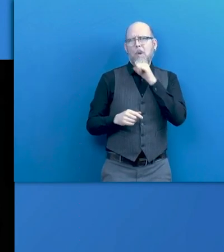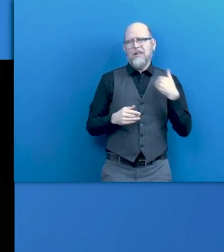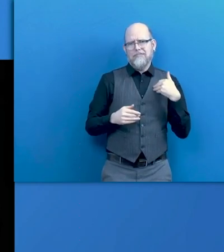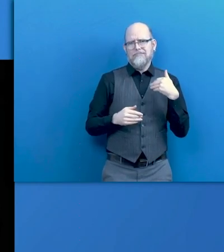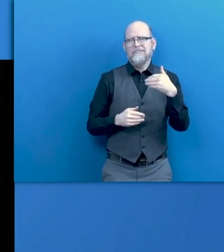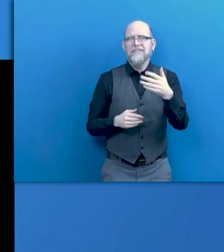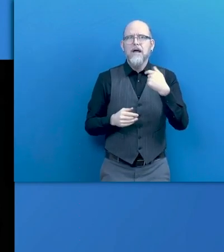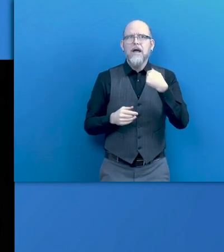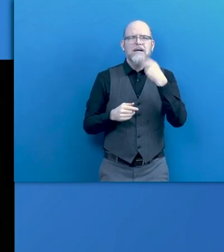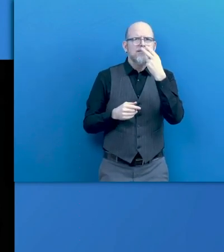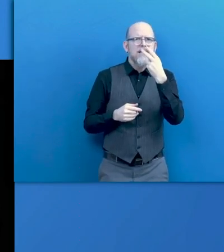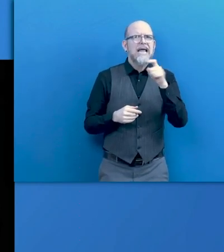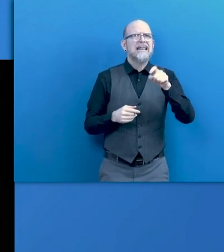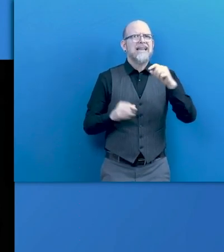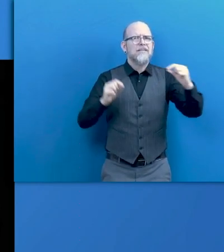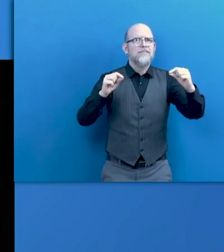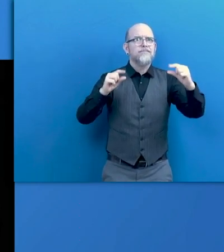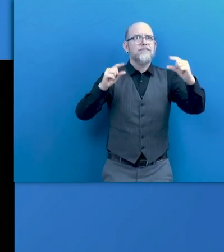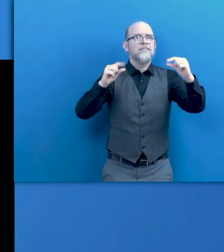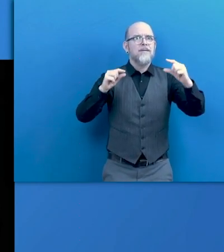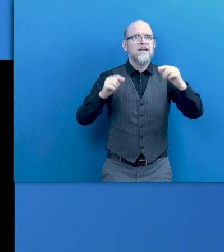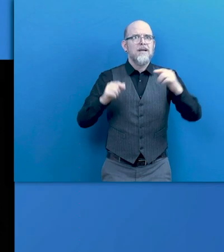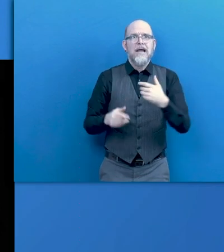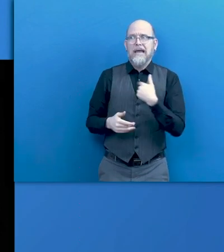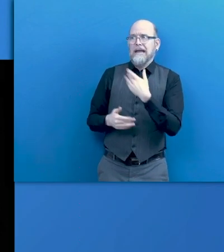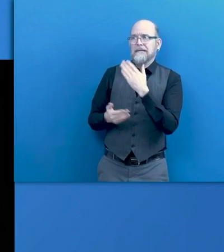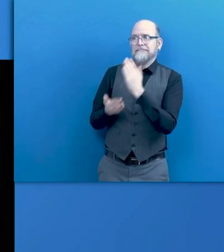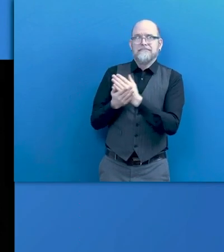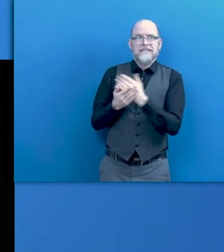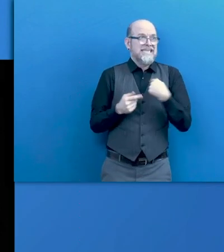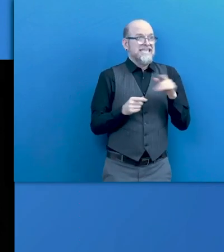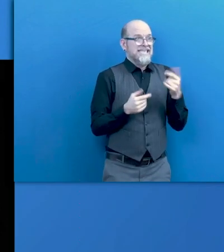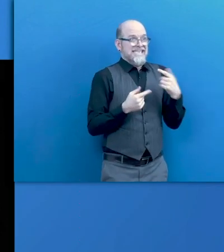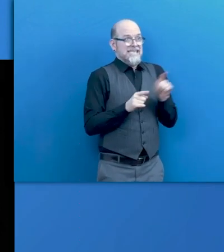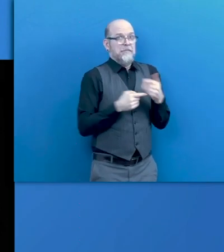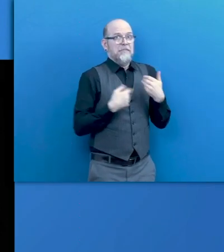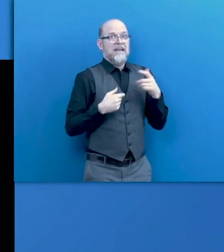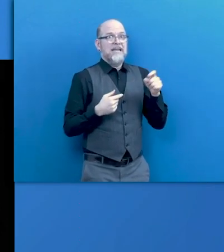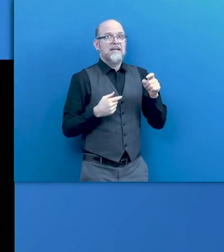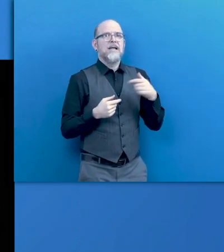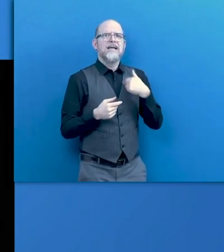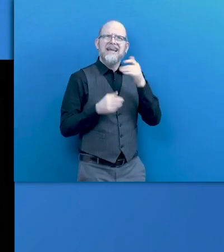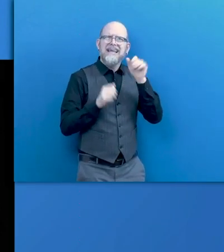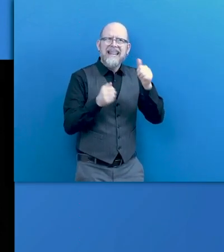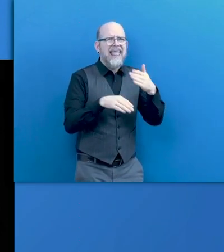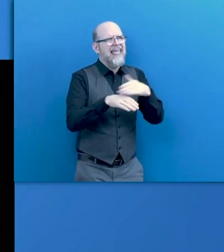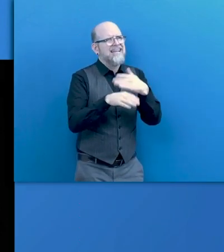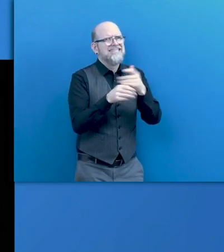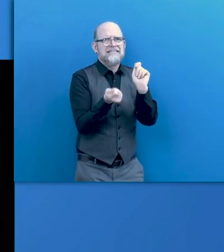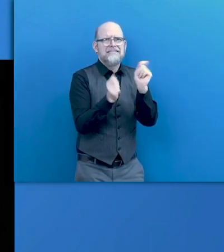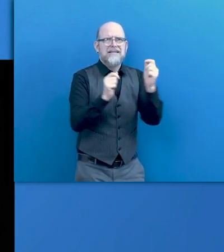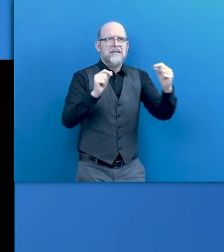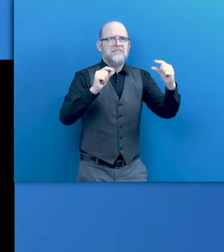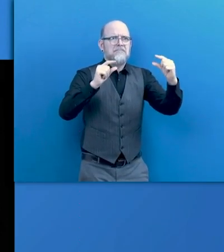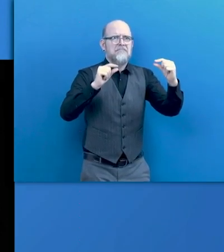read more carefully. Stand in line. But that's okay. Yes, it would be so simple to implement, and that's